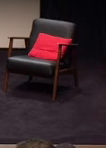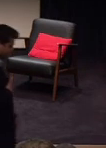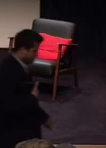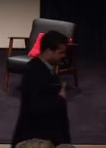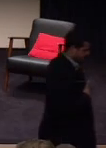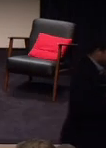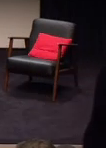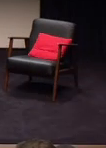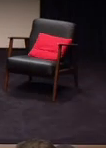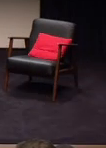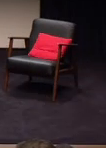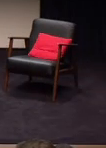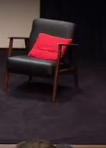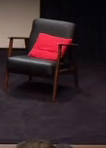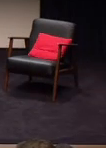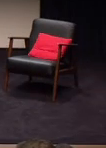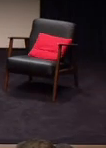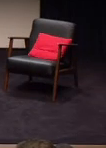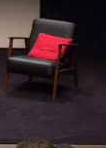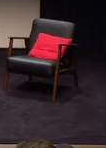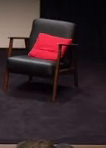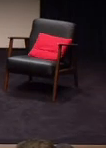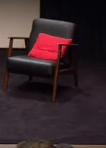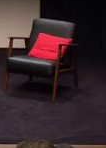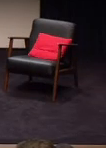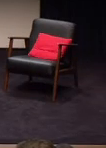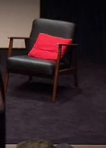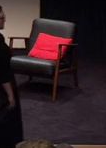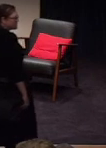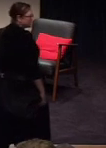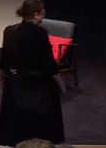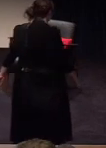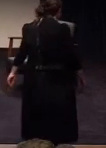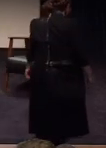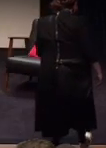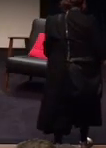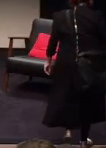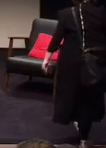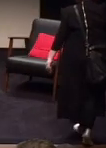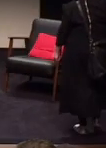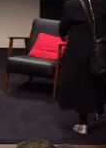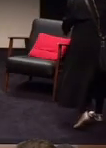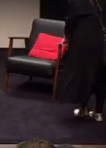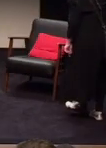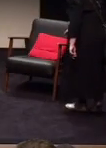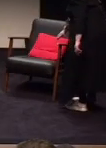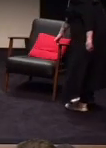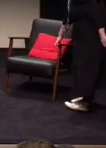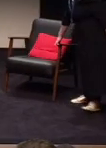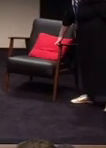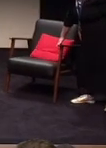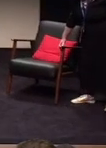if you have, please keep them, write down or something else, because the question session is after the